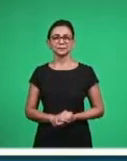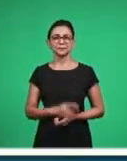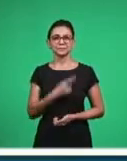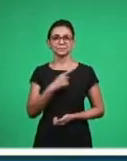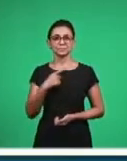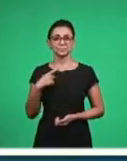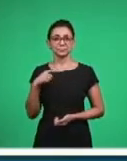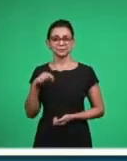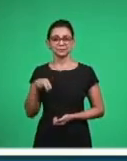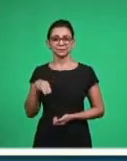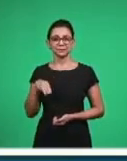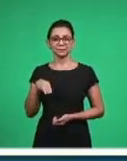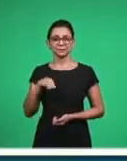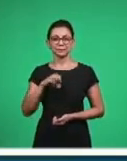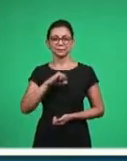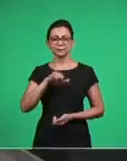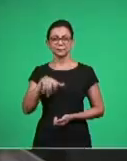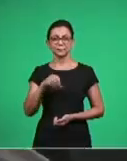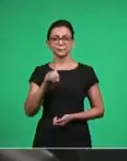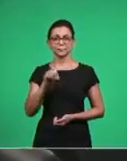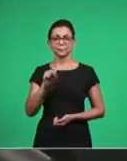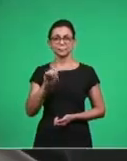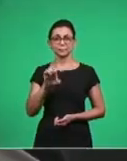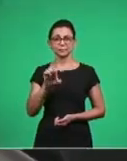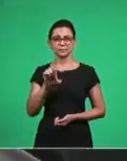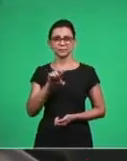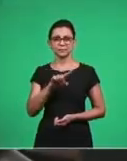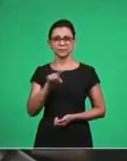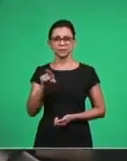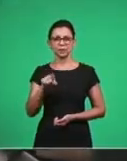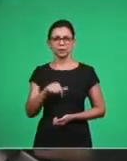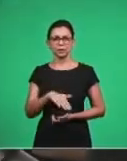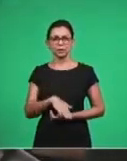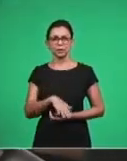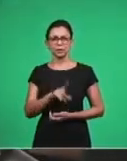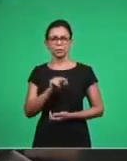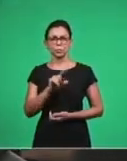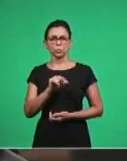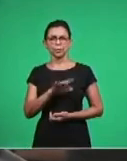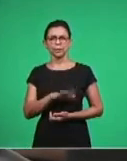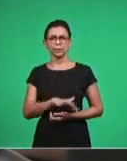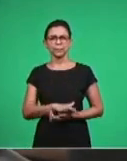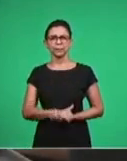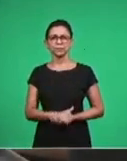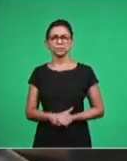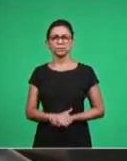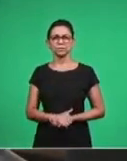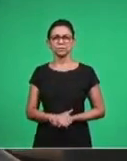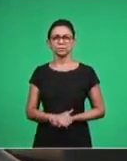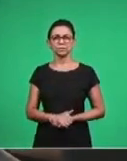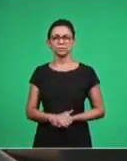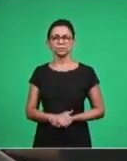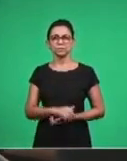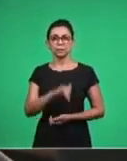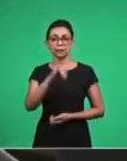to Christ. Who has to be seen? The Lord.